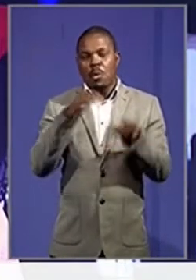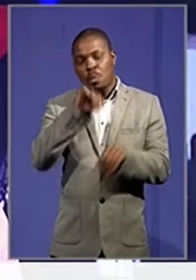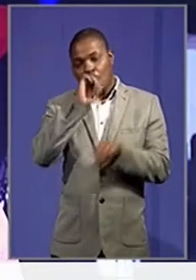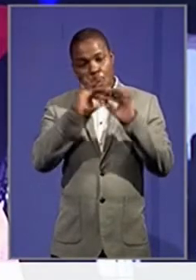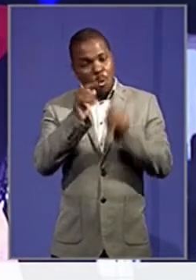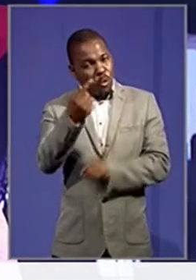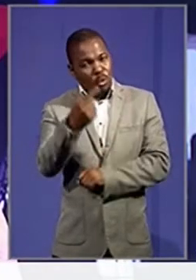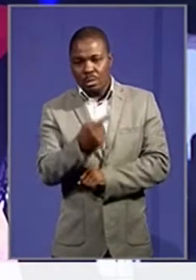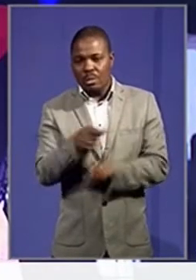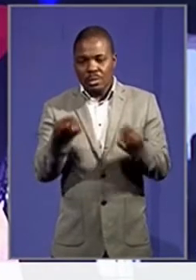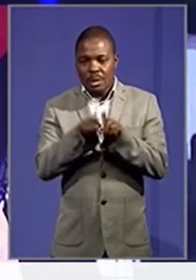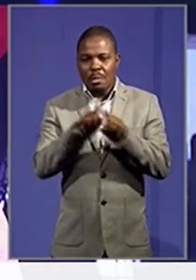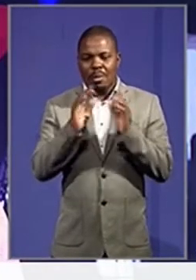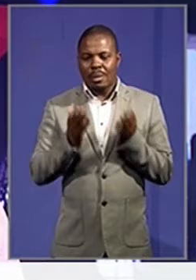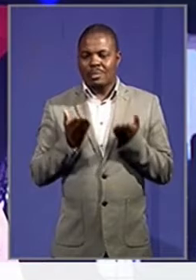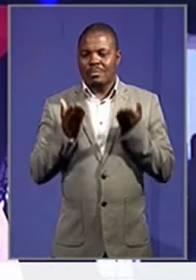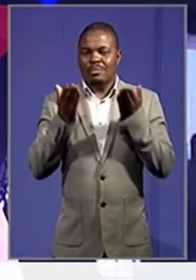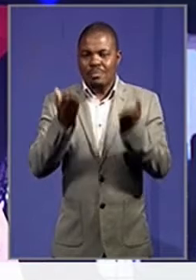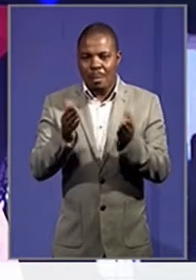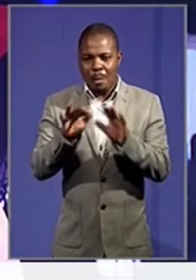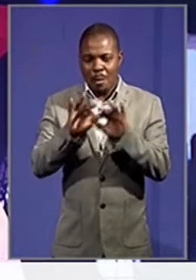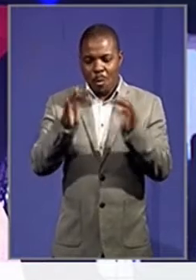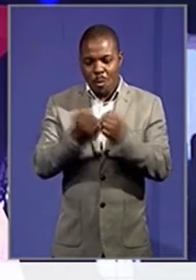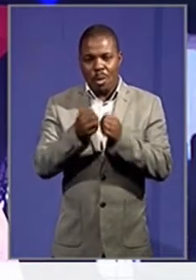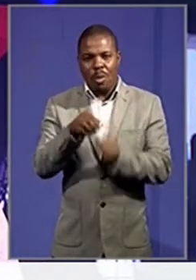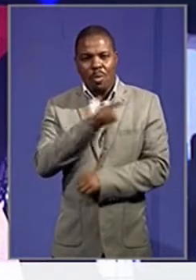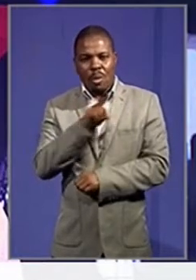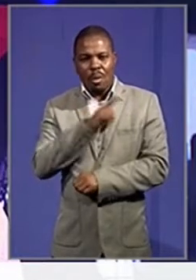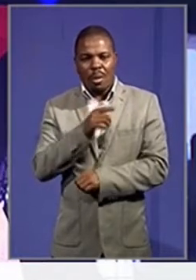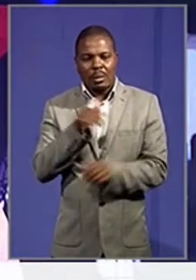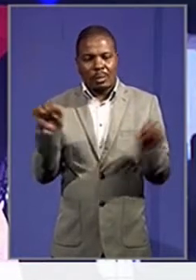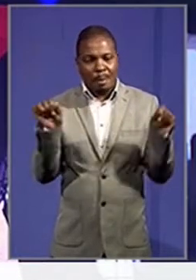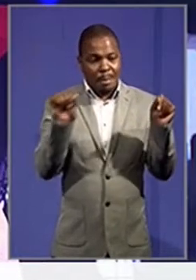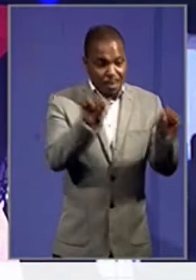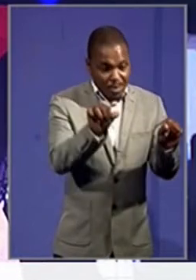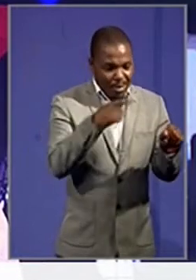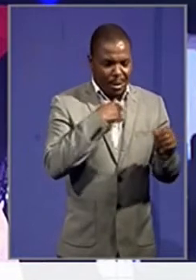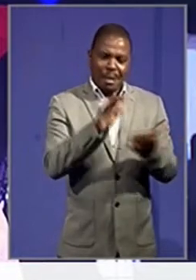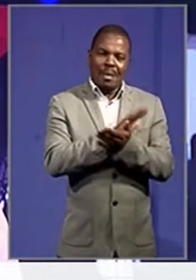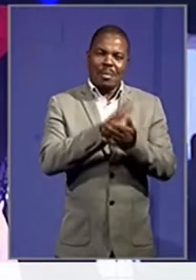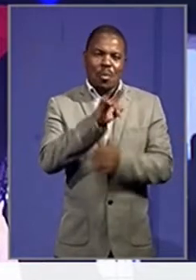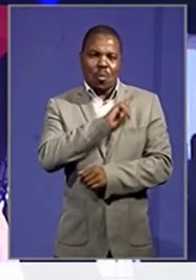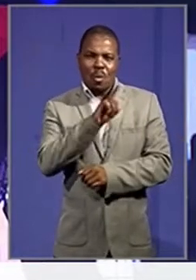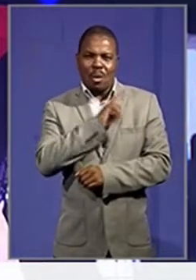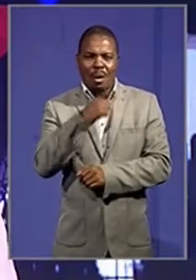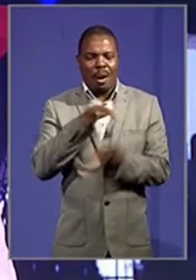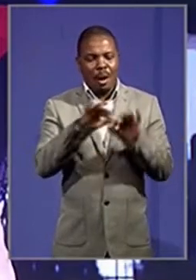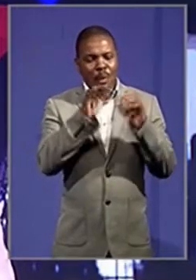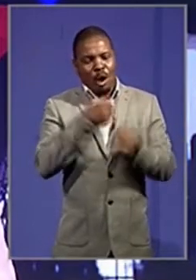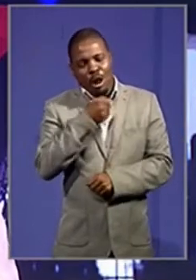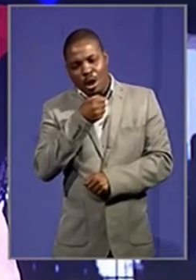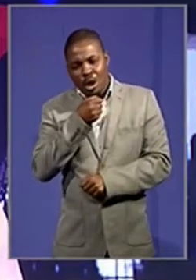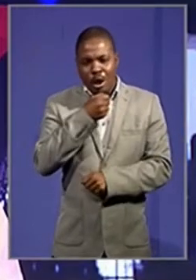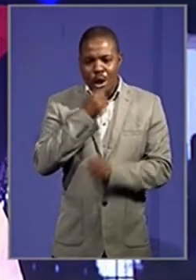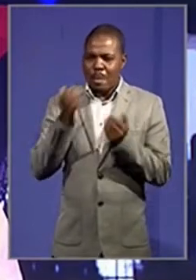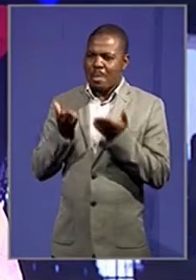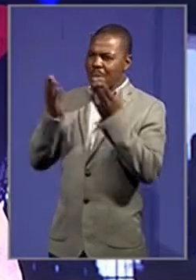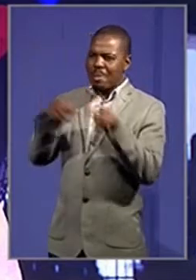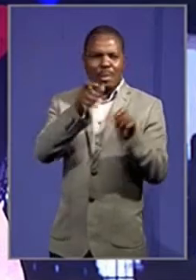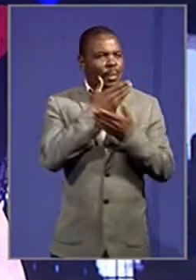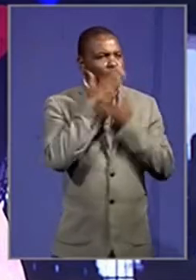maoto le rona batho ba hasang bolo. Ha e tla bona le batho ba tlang stadium, tla ba re thabile haholo. Ba jwale tjena ha o hasa bolo o fumana e le hore ha ona